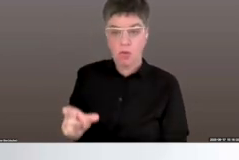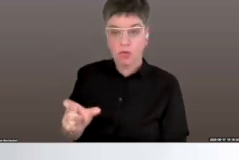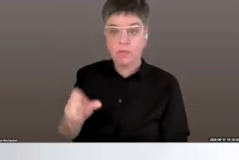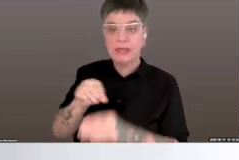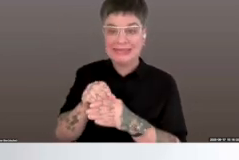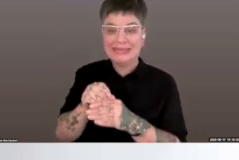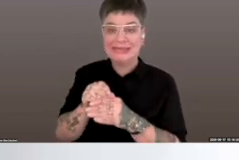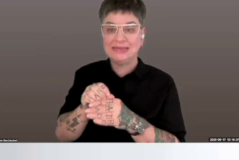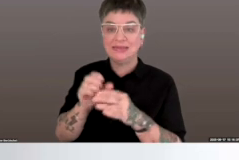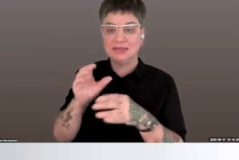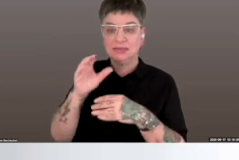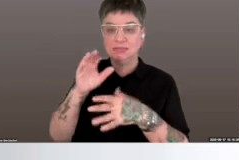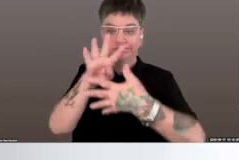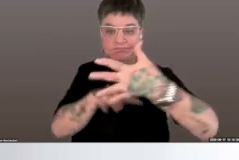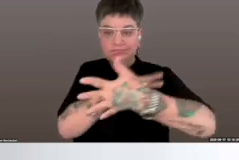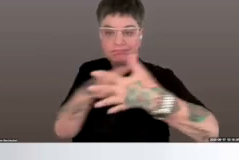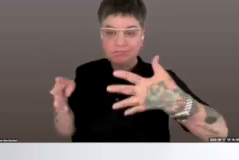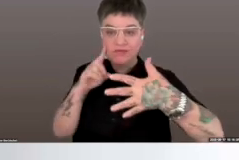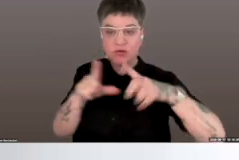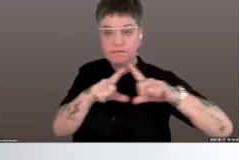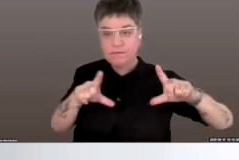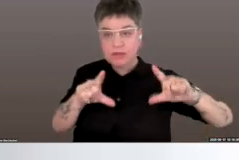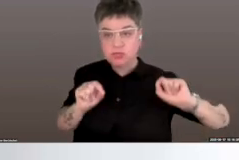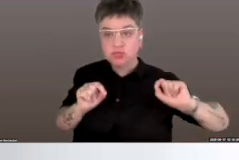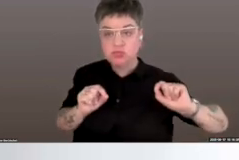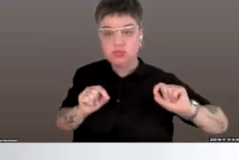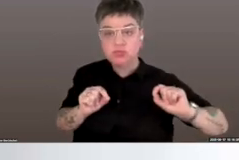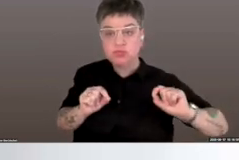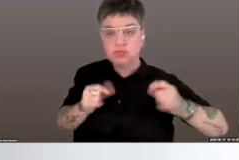current existing table for vouchers, but that means the current